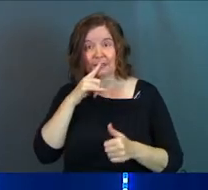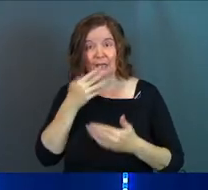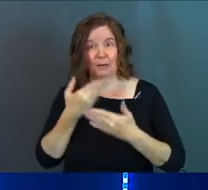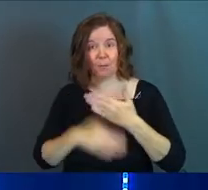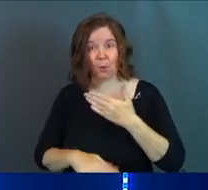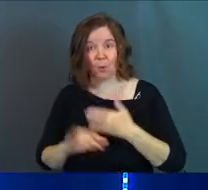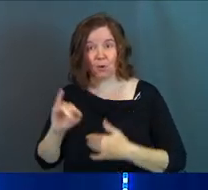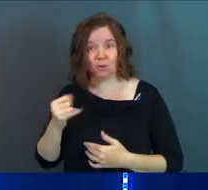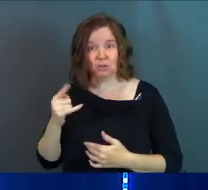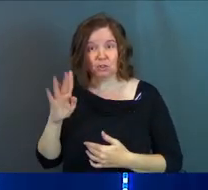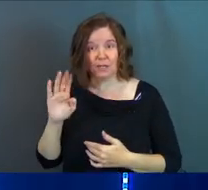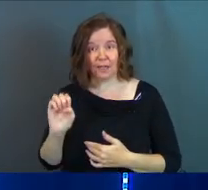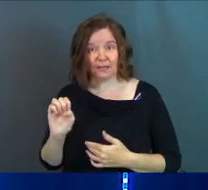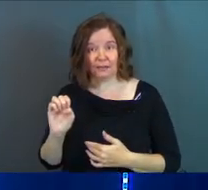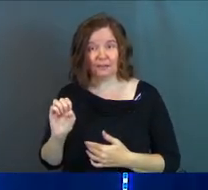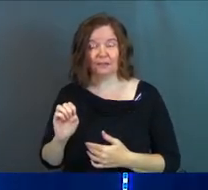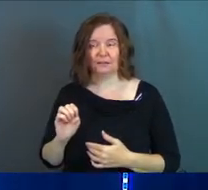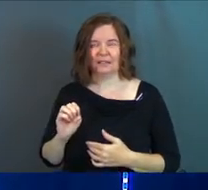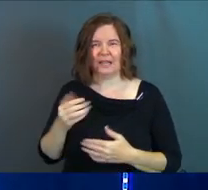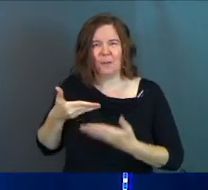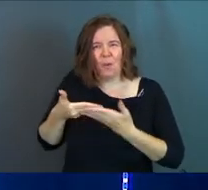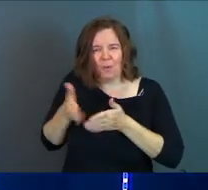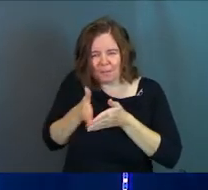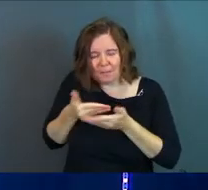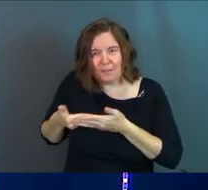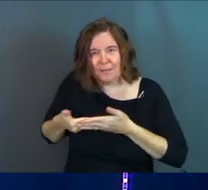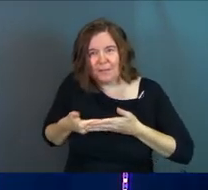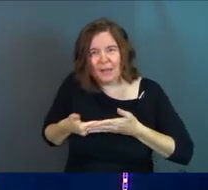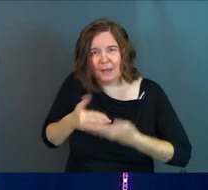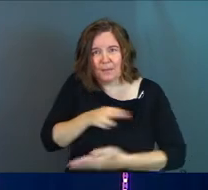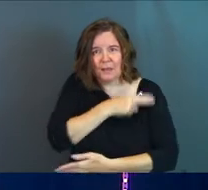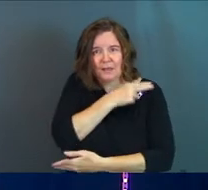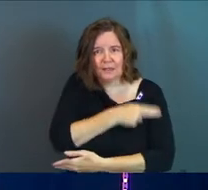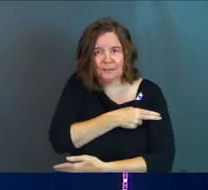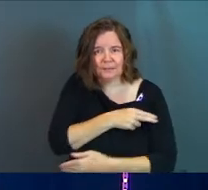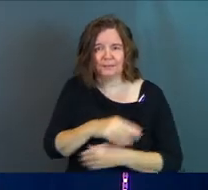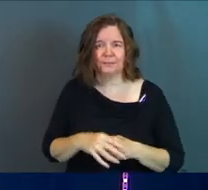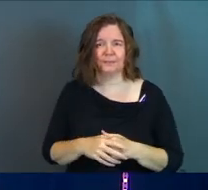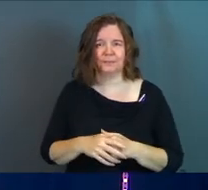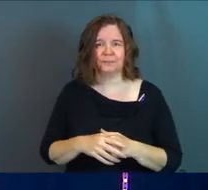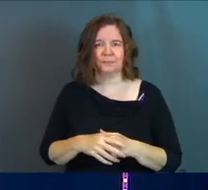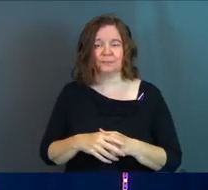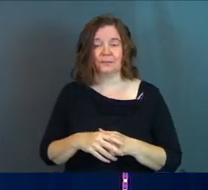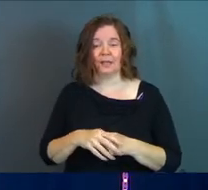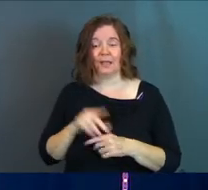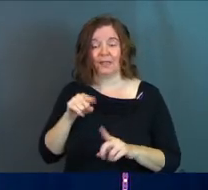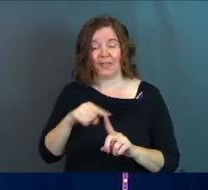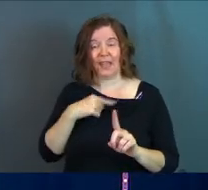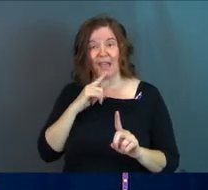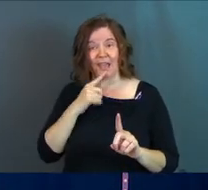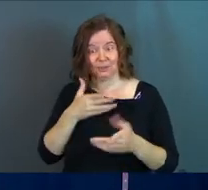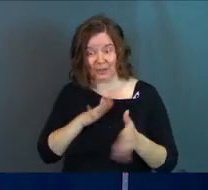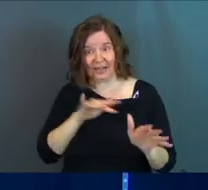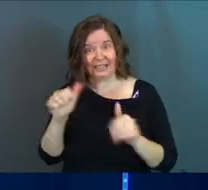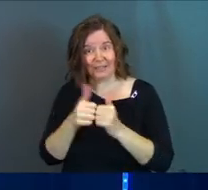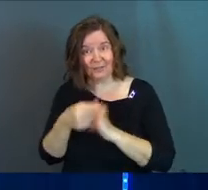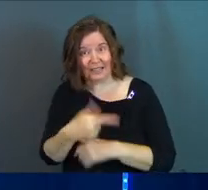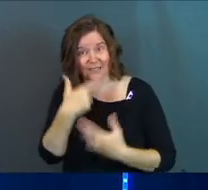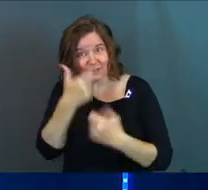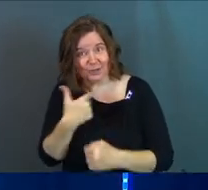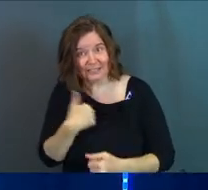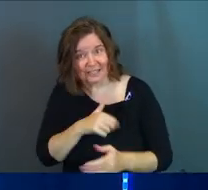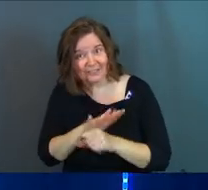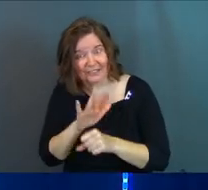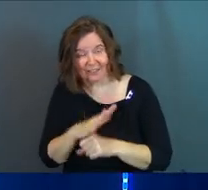kid, Jake. Tiny little baby in the hospital. And they actually let us leave with him. They trusted